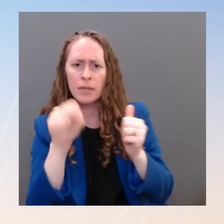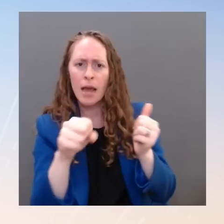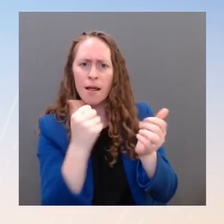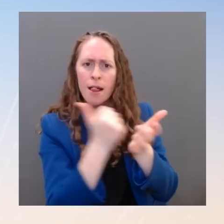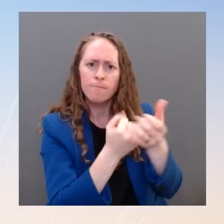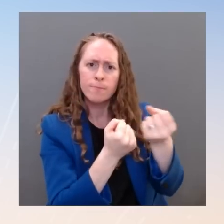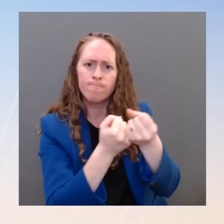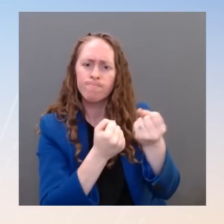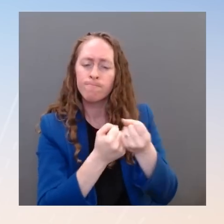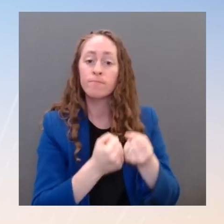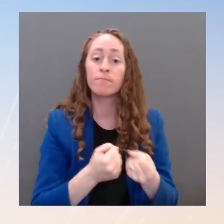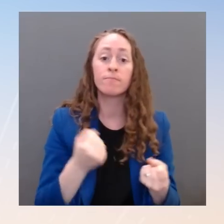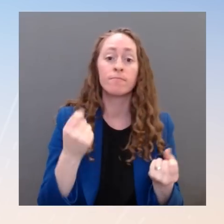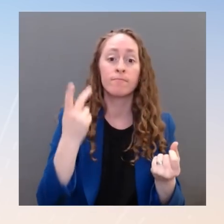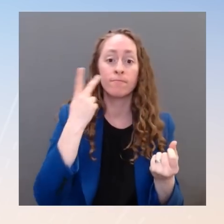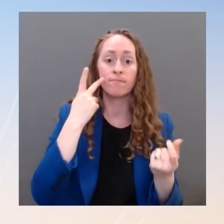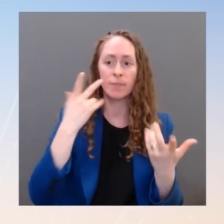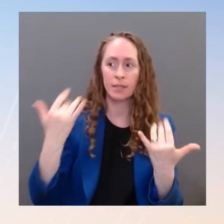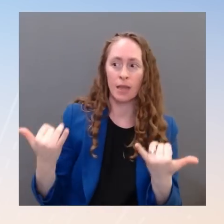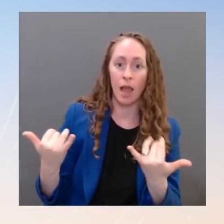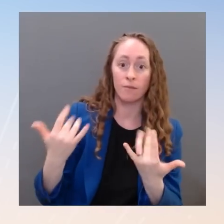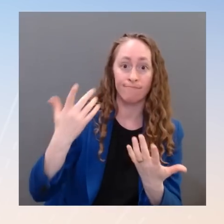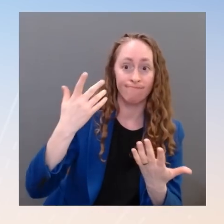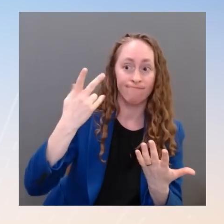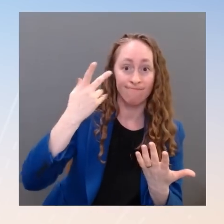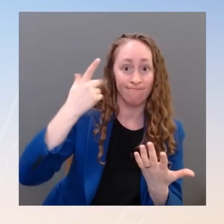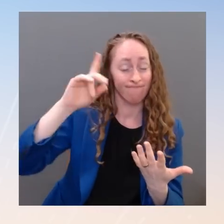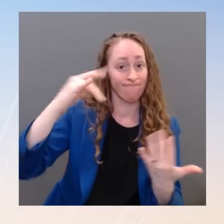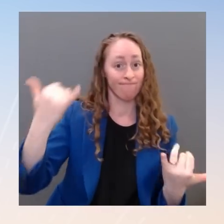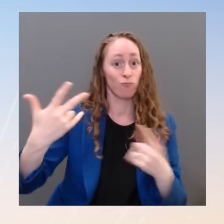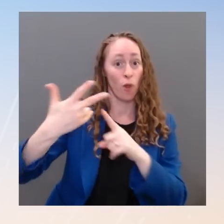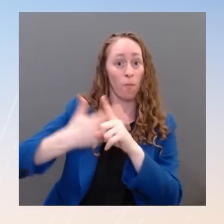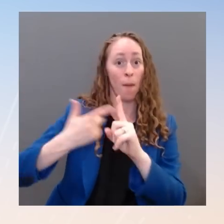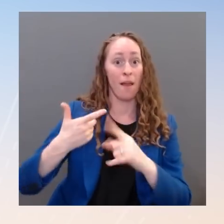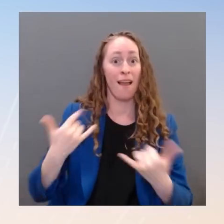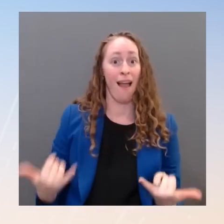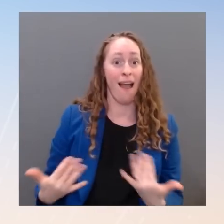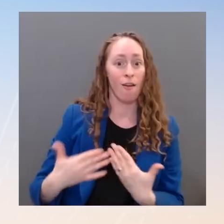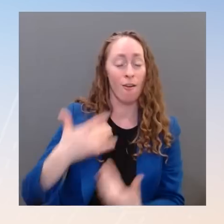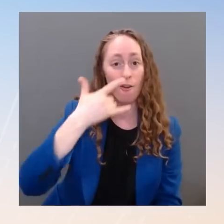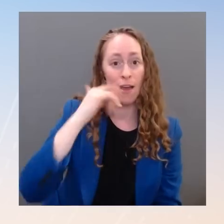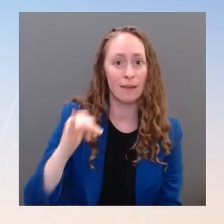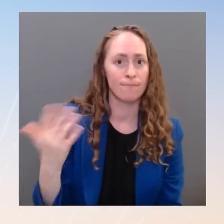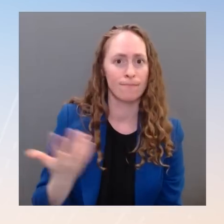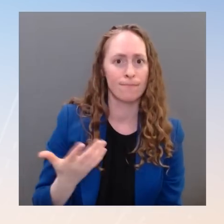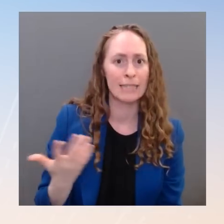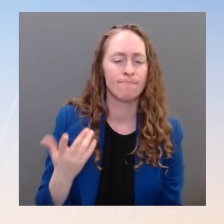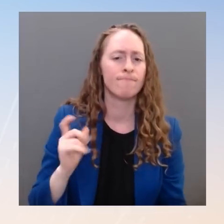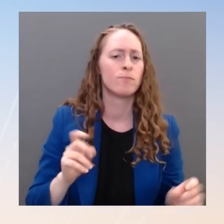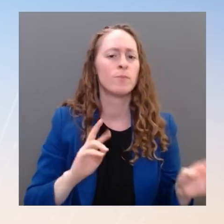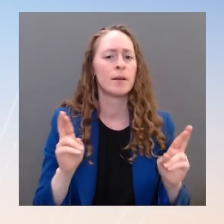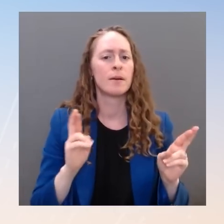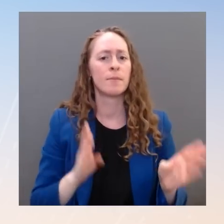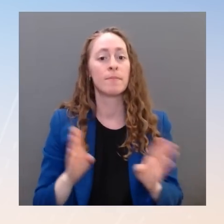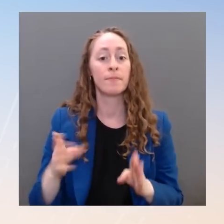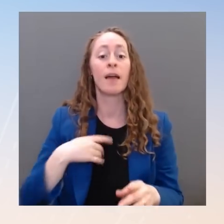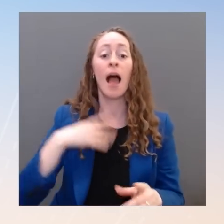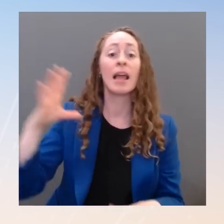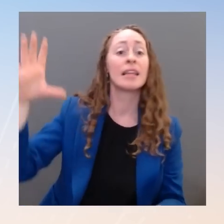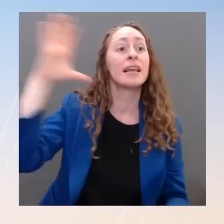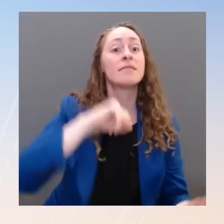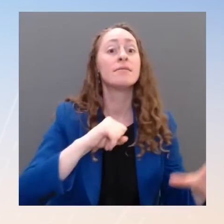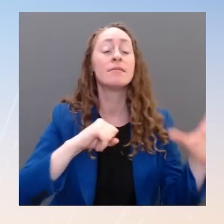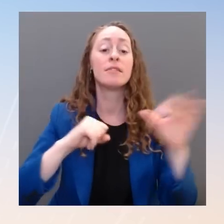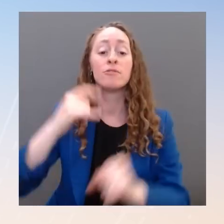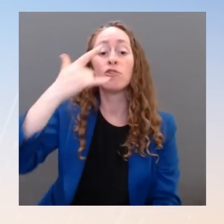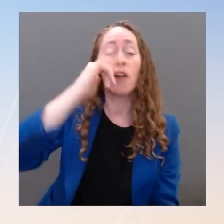5 months. Our objective is continue to support the Ukrainians, but I'm not going to get ahead of where we are at this point in time. I can note, and I know